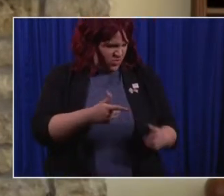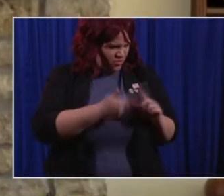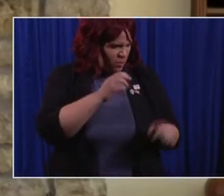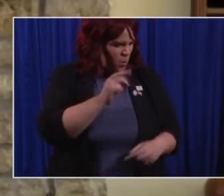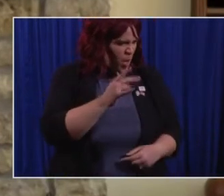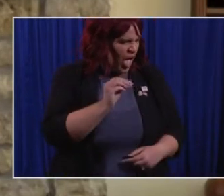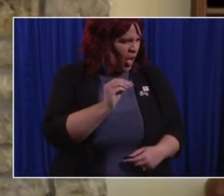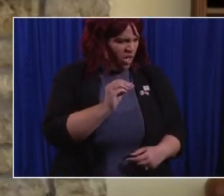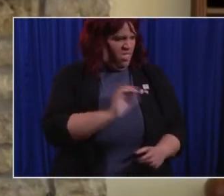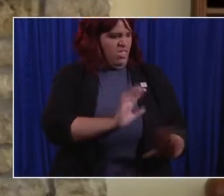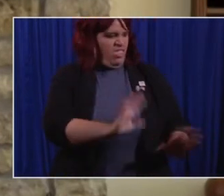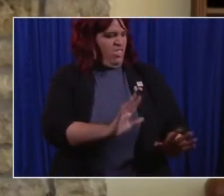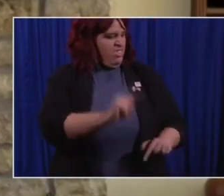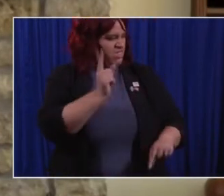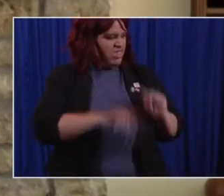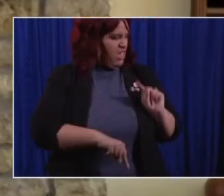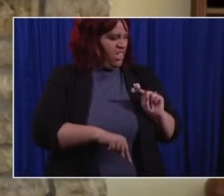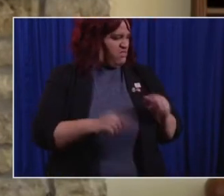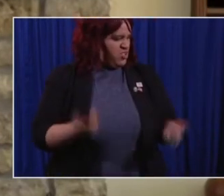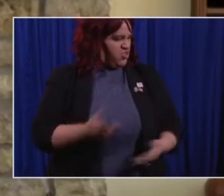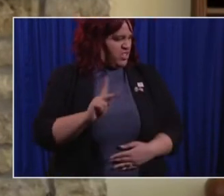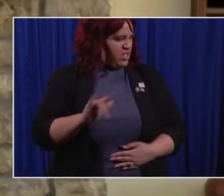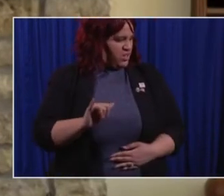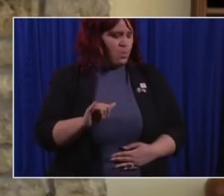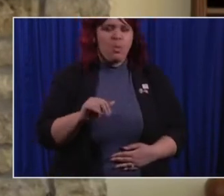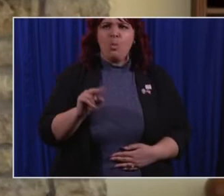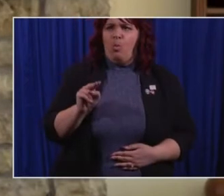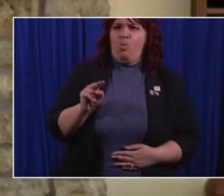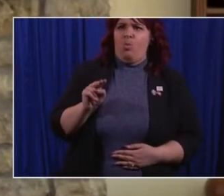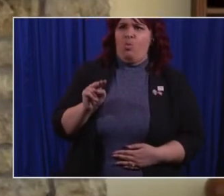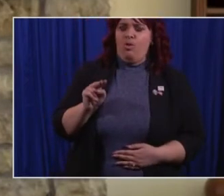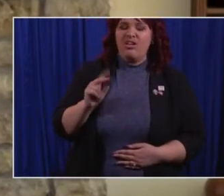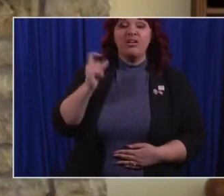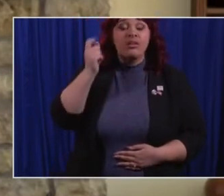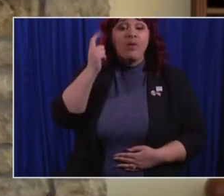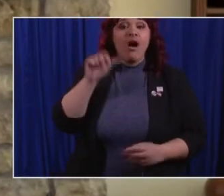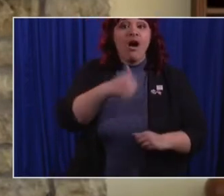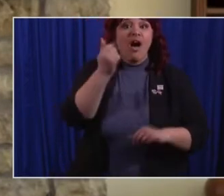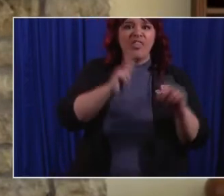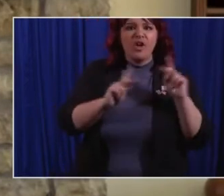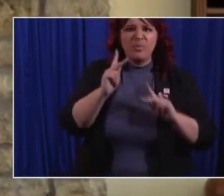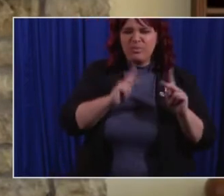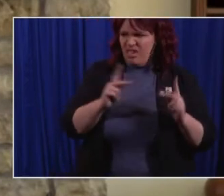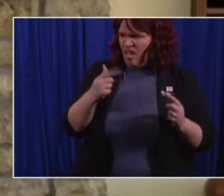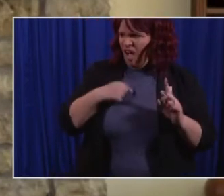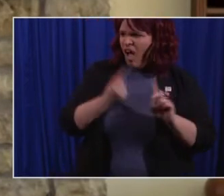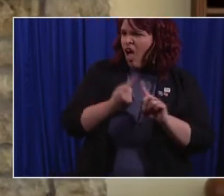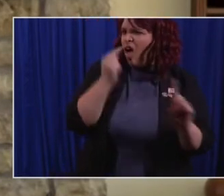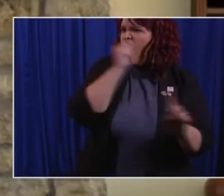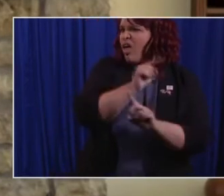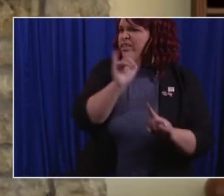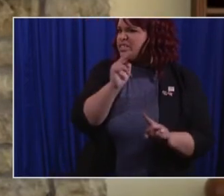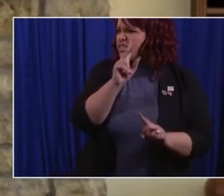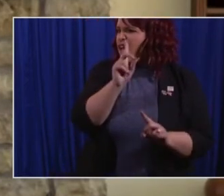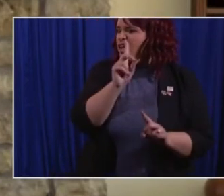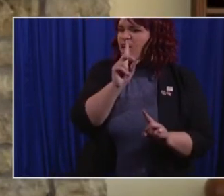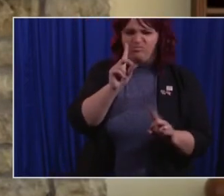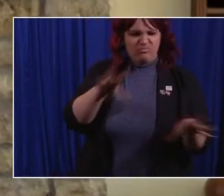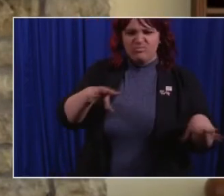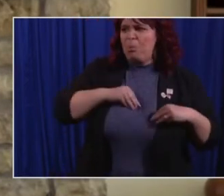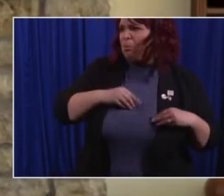were successful in getting vaccinated in southeastern Indiana. I'm wondering what your take is on that, what advice you'd have to